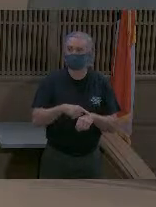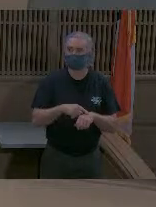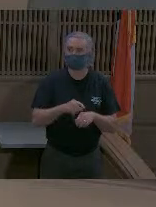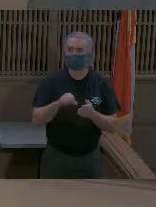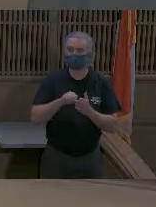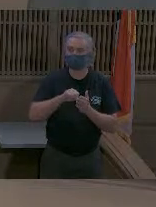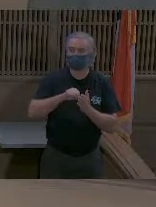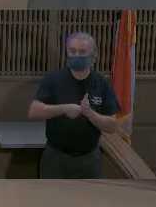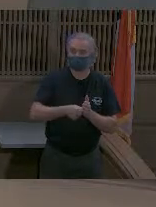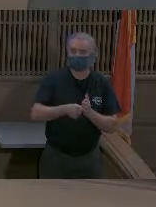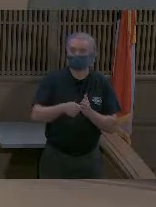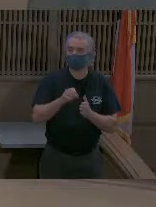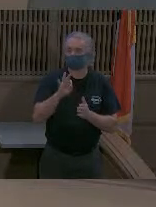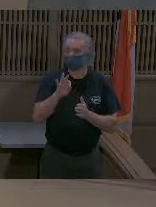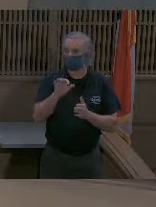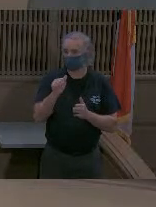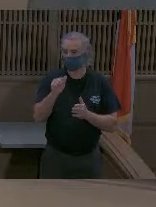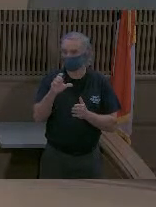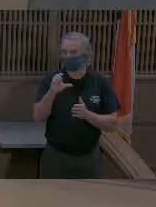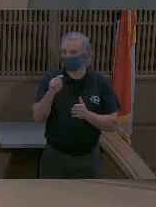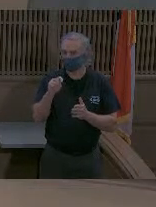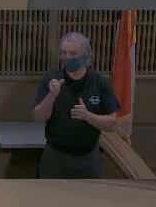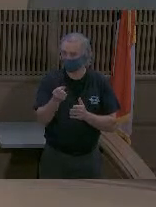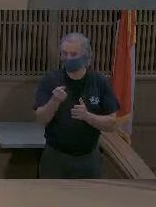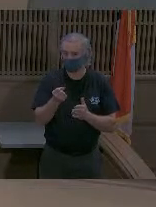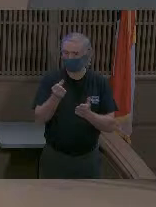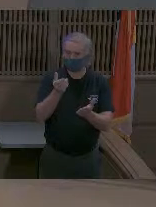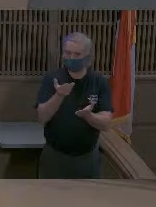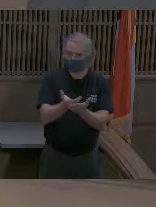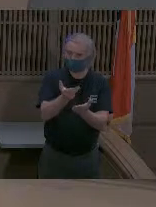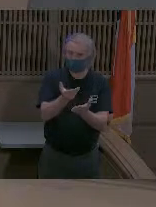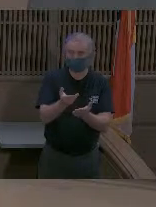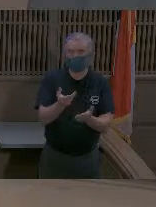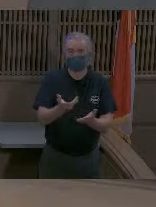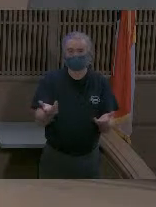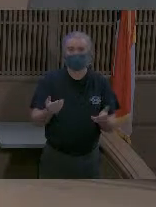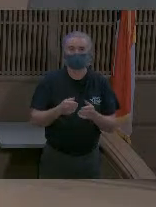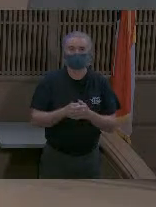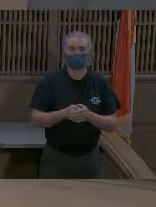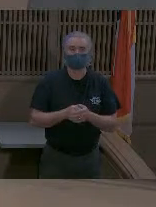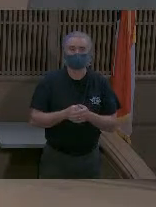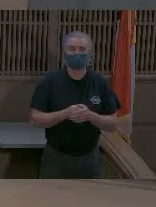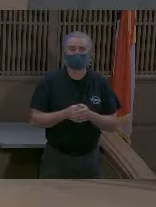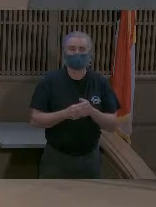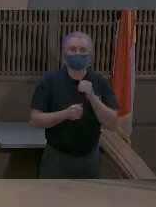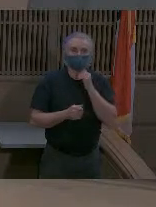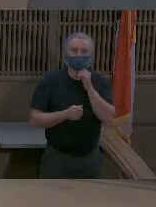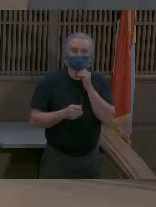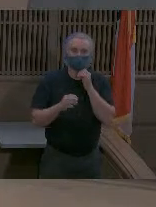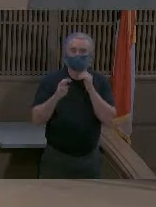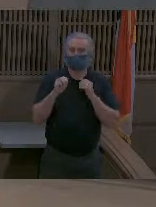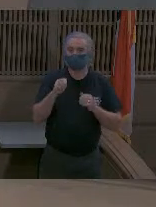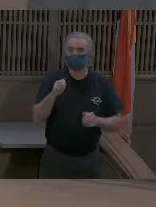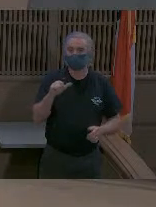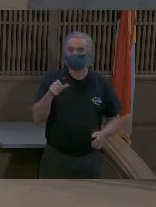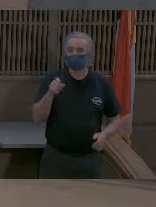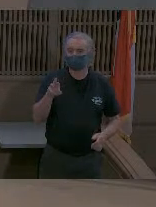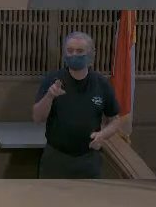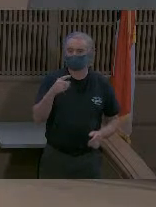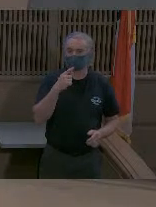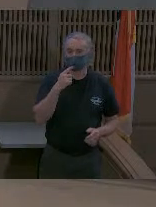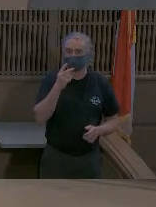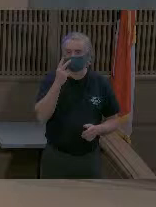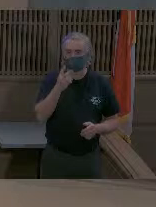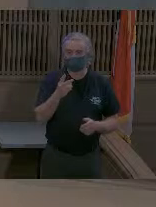emphasizing facts and just delivering as much information as I can. As the Mayor correctly pointed out, we are